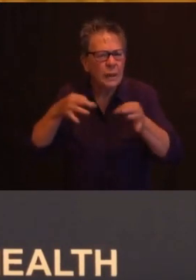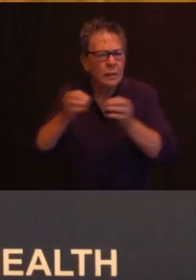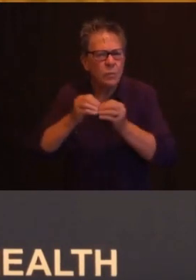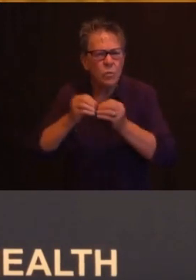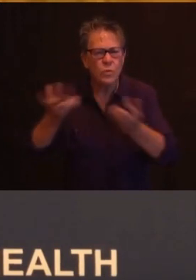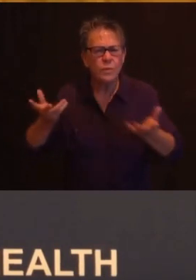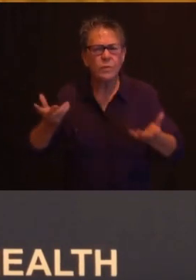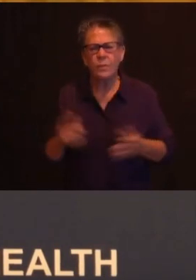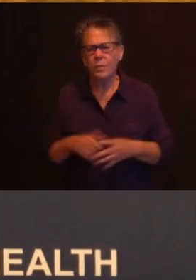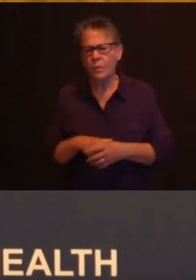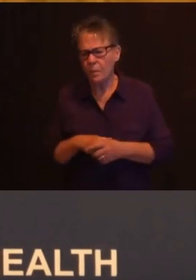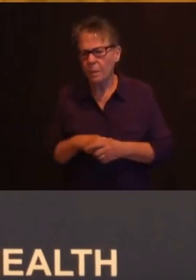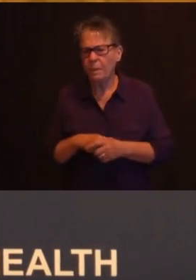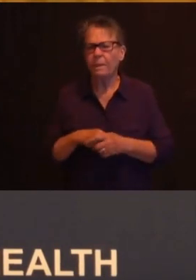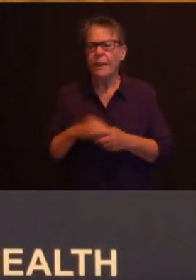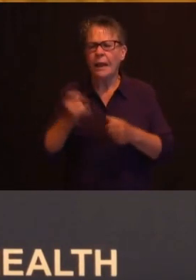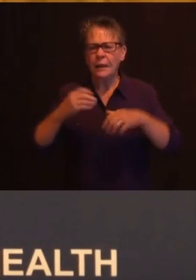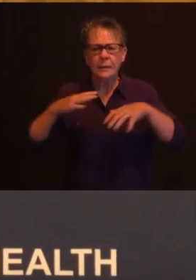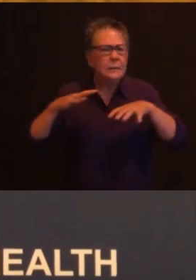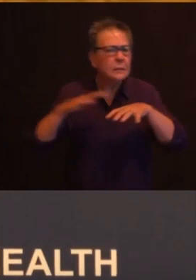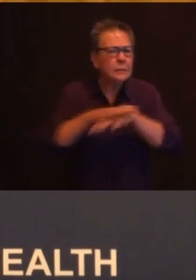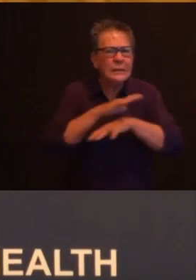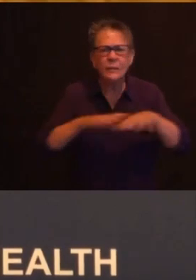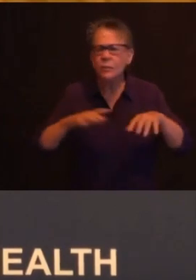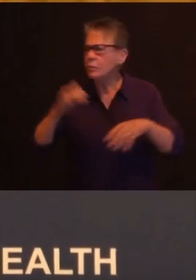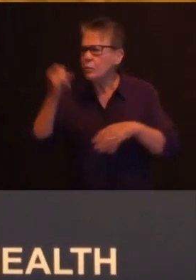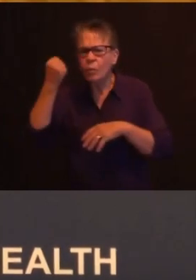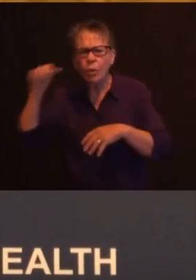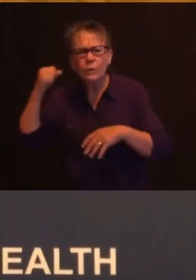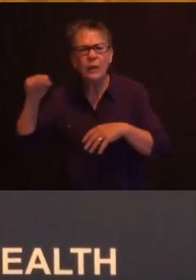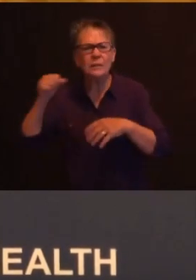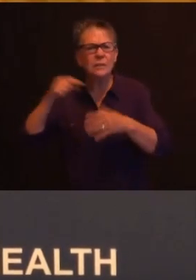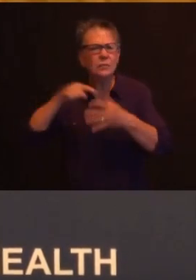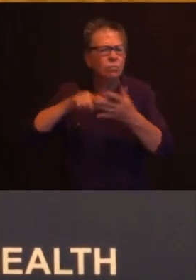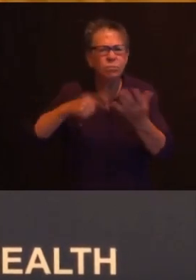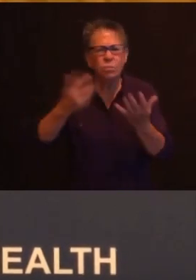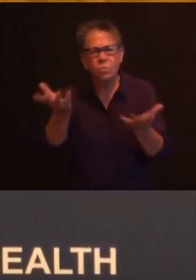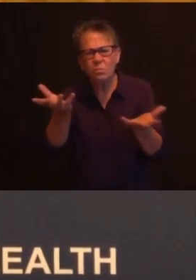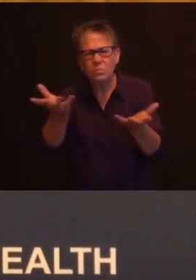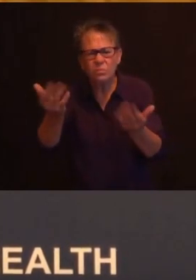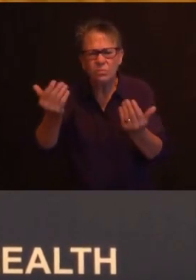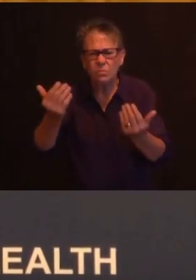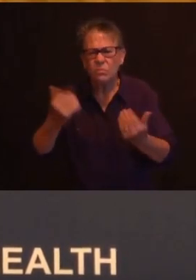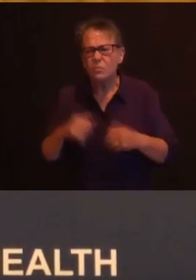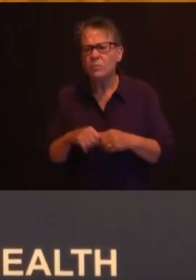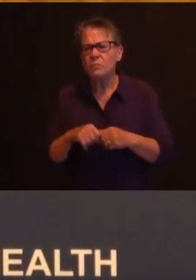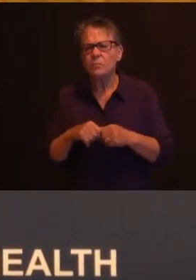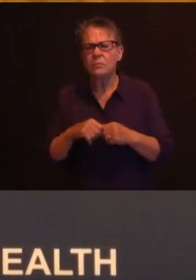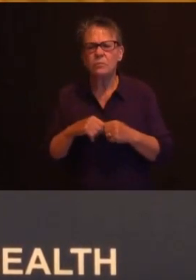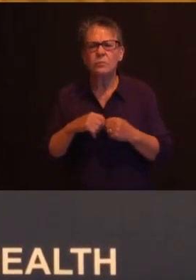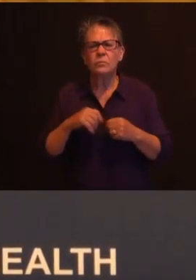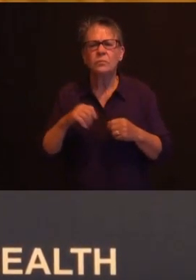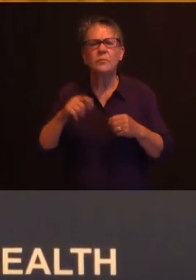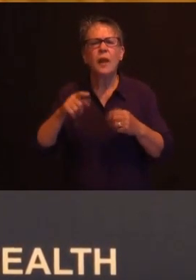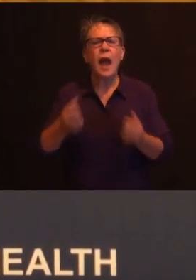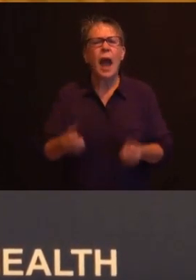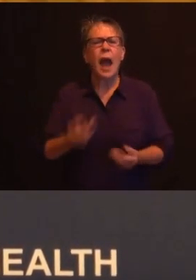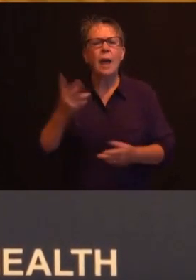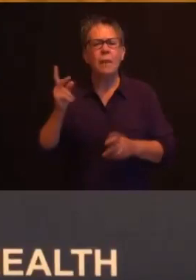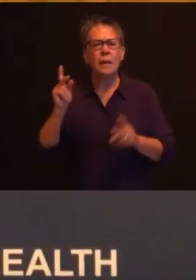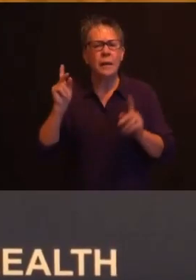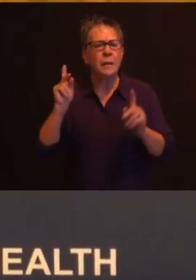else? There are thousands of migrant workers from southern states picking blueberries in South Jersey now. They are not following the quarantine order,